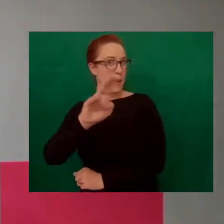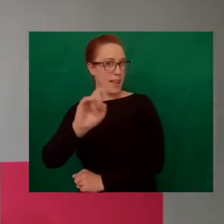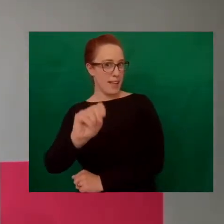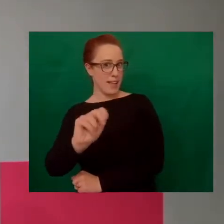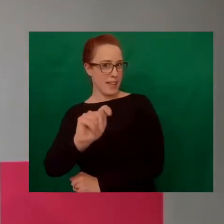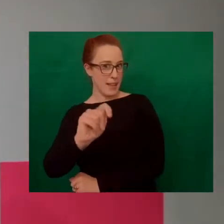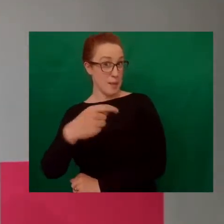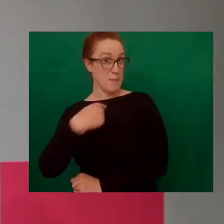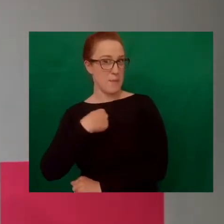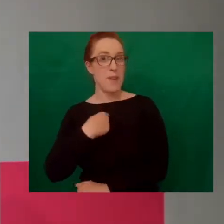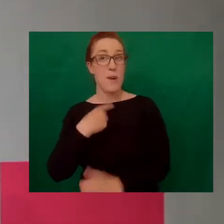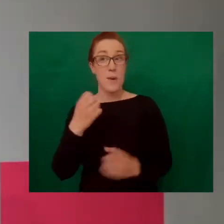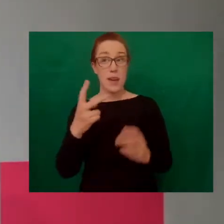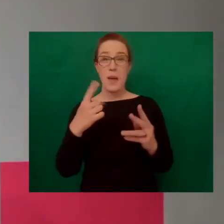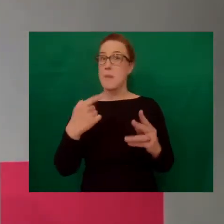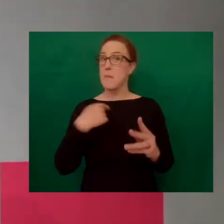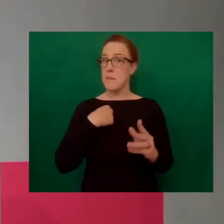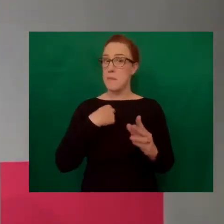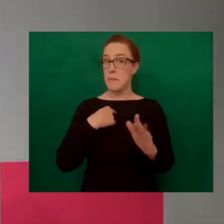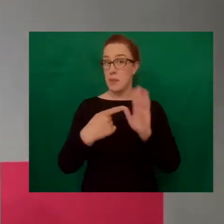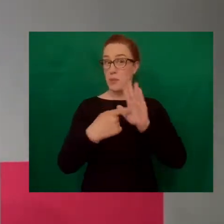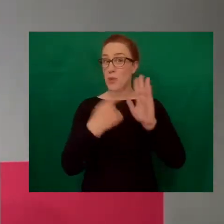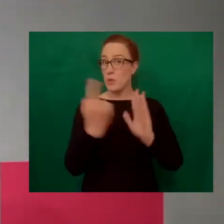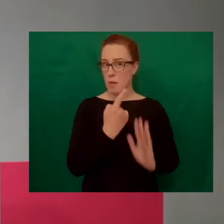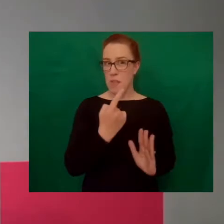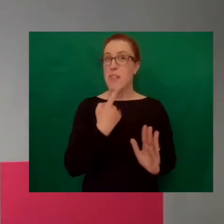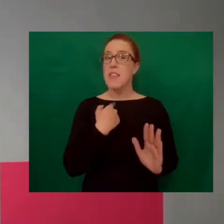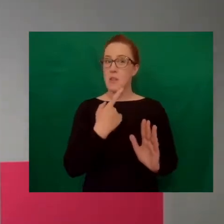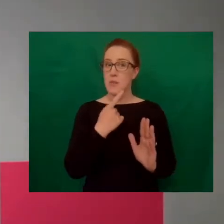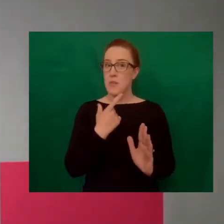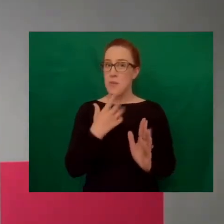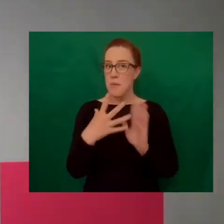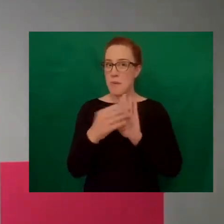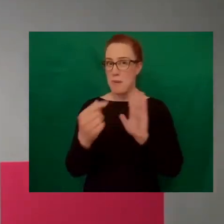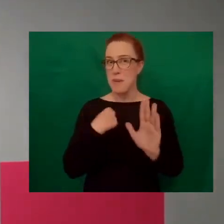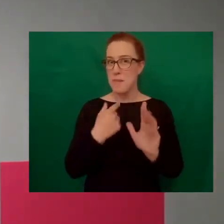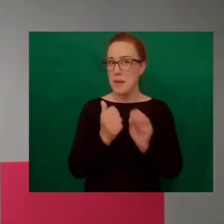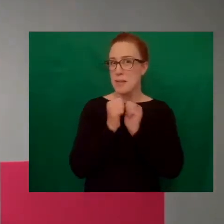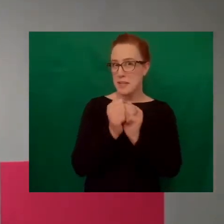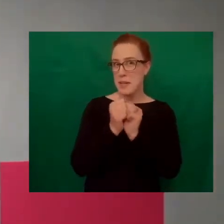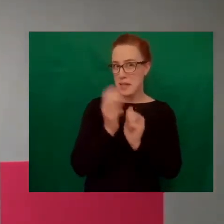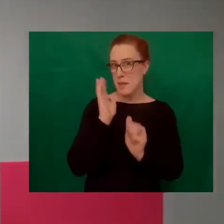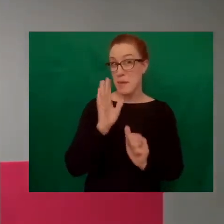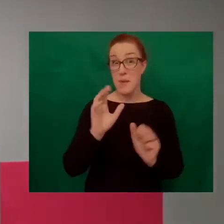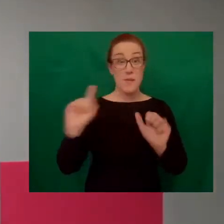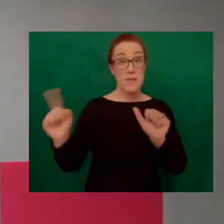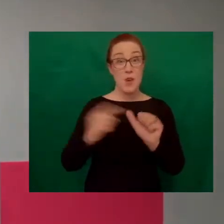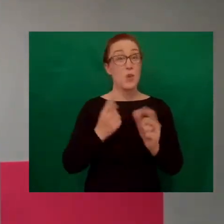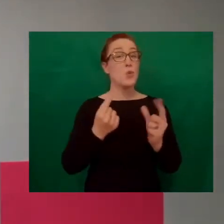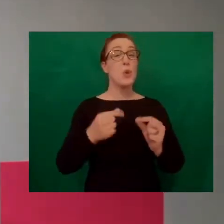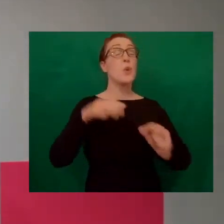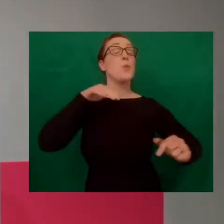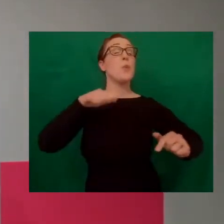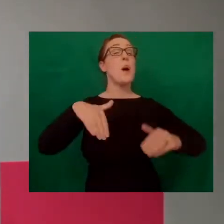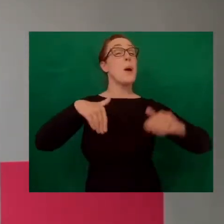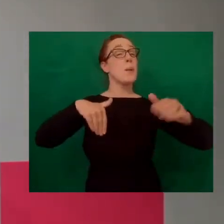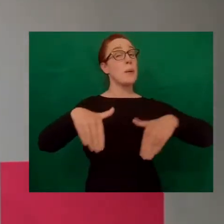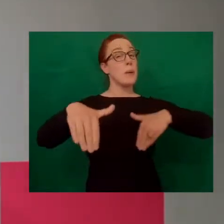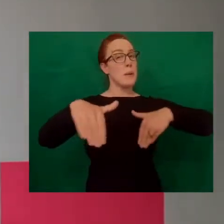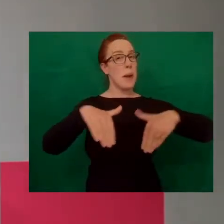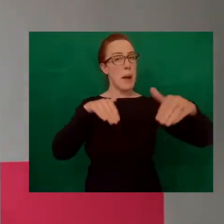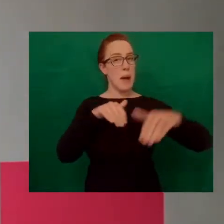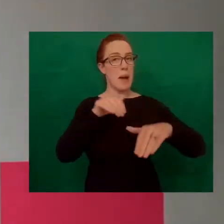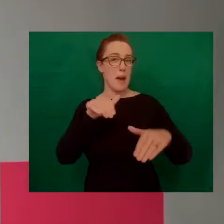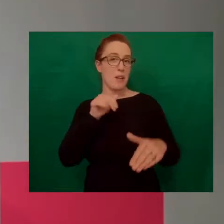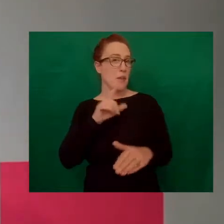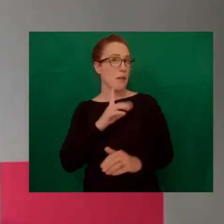right, so what we're gonna do here is I'm gonna do a move and you're gonna go along with me for a little bit. First thing we're gonna do is we're gonna just walk in place. Don't have to